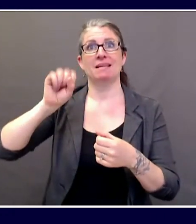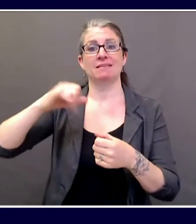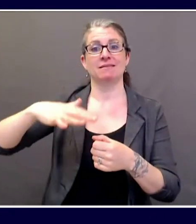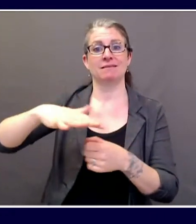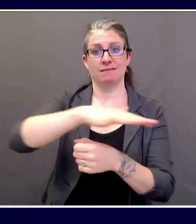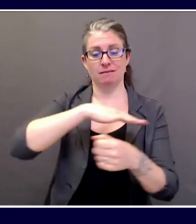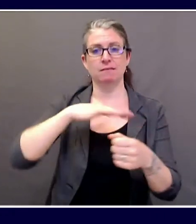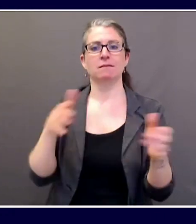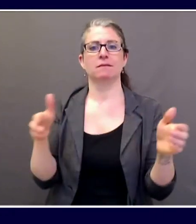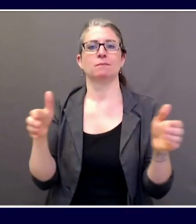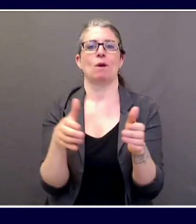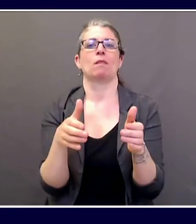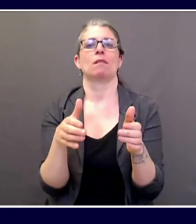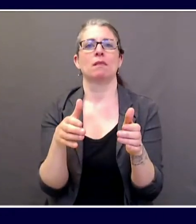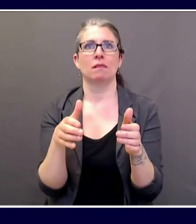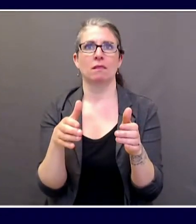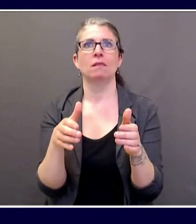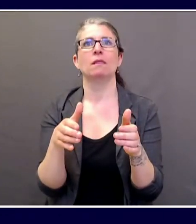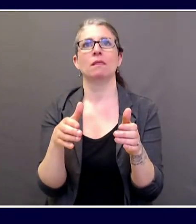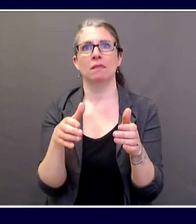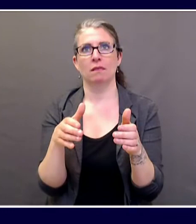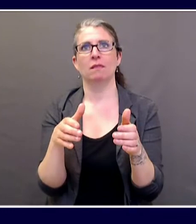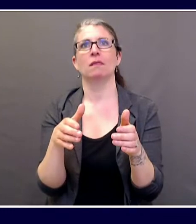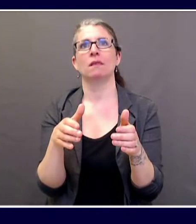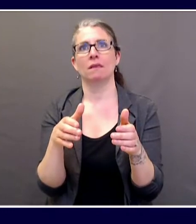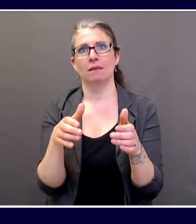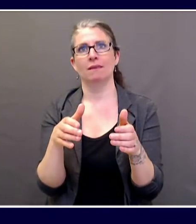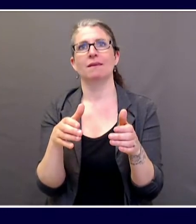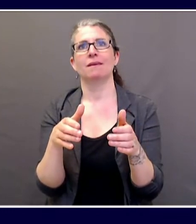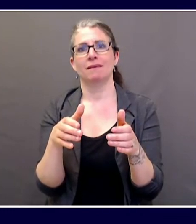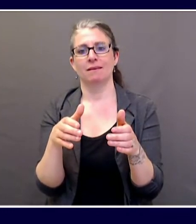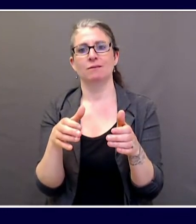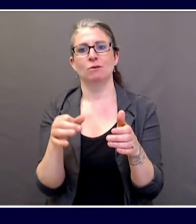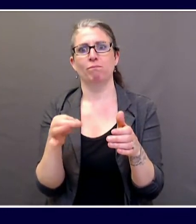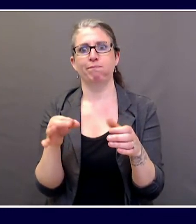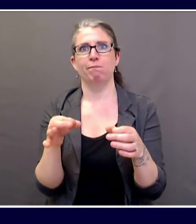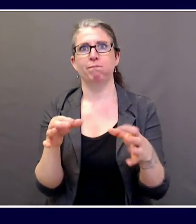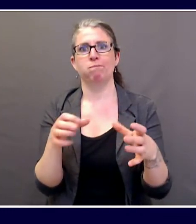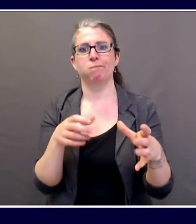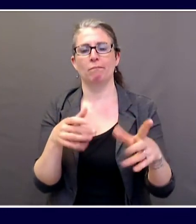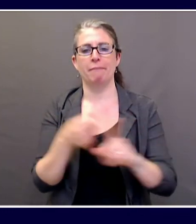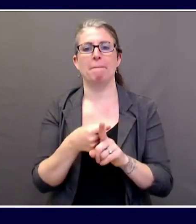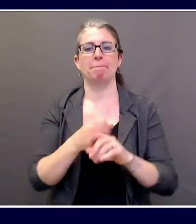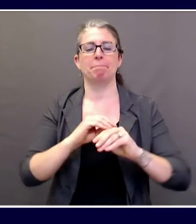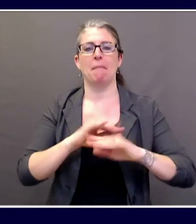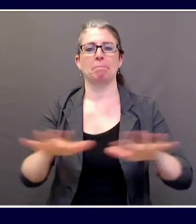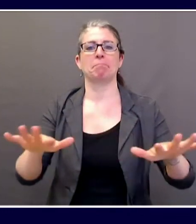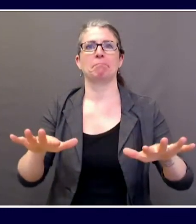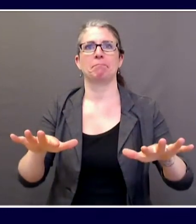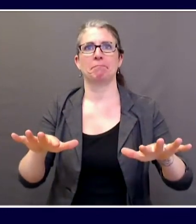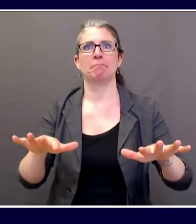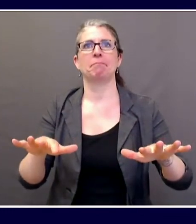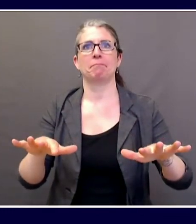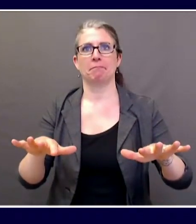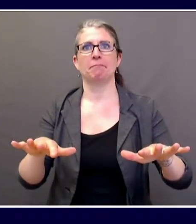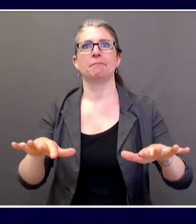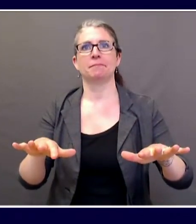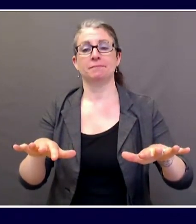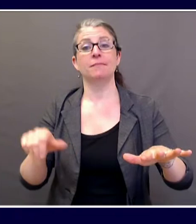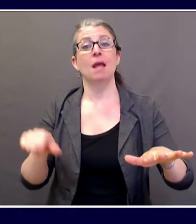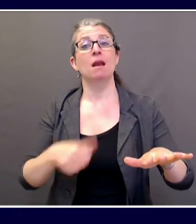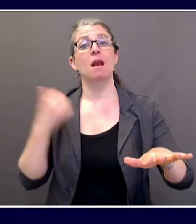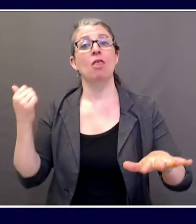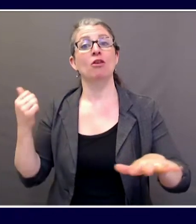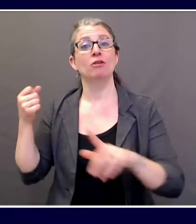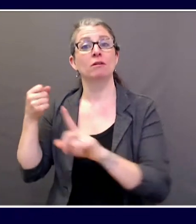much of this. There is another outbreak that I've just received word of a little bit earlier